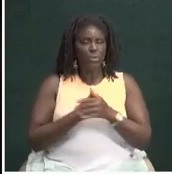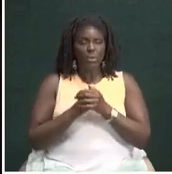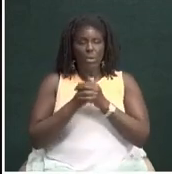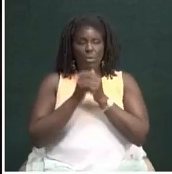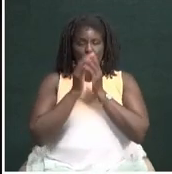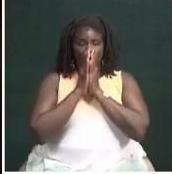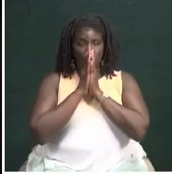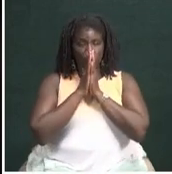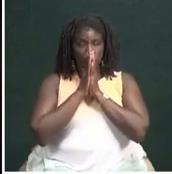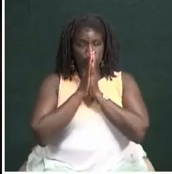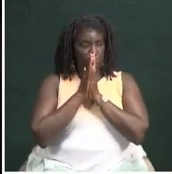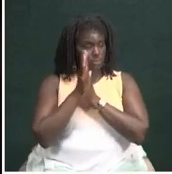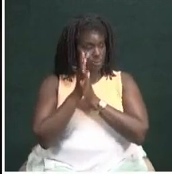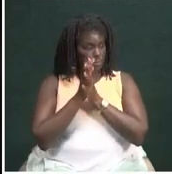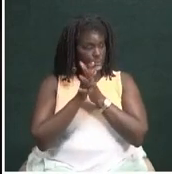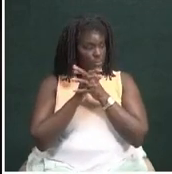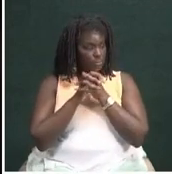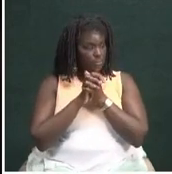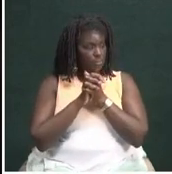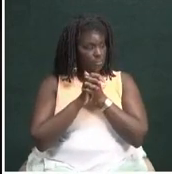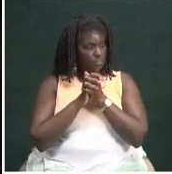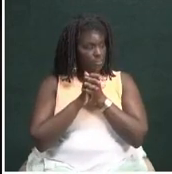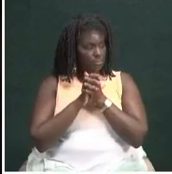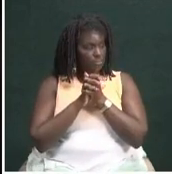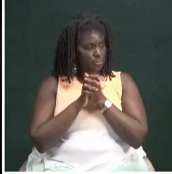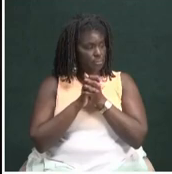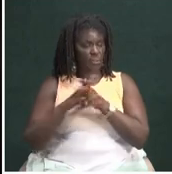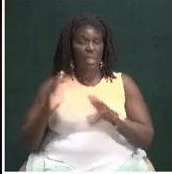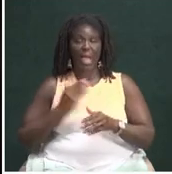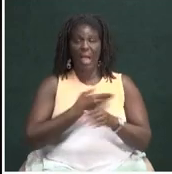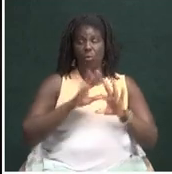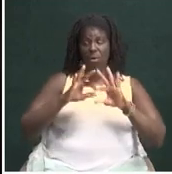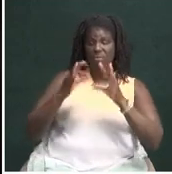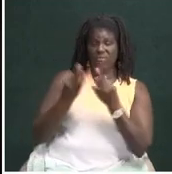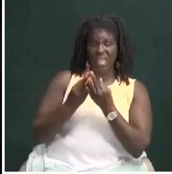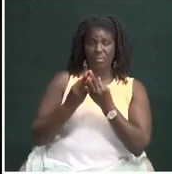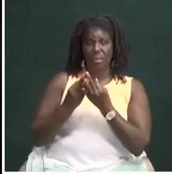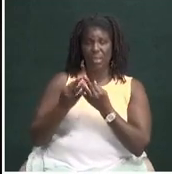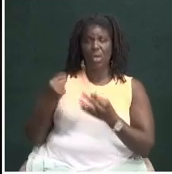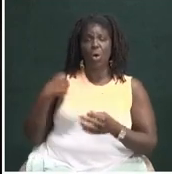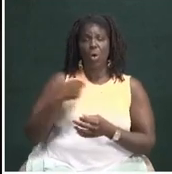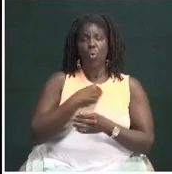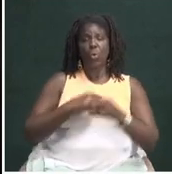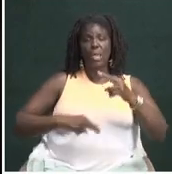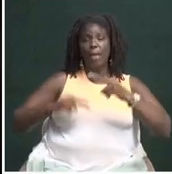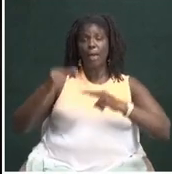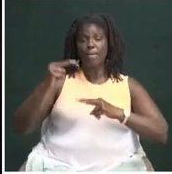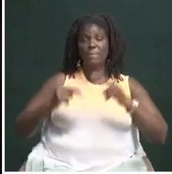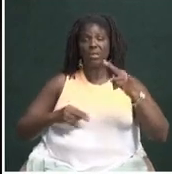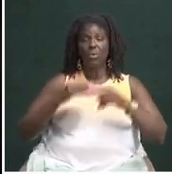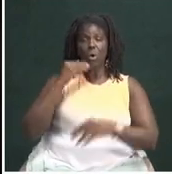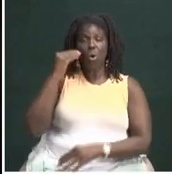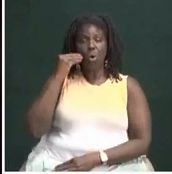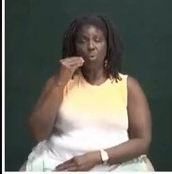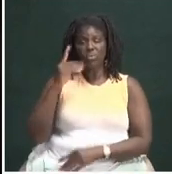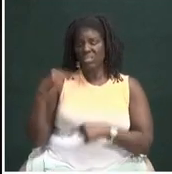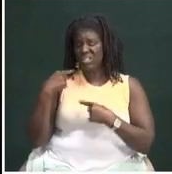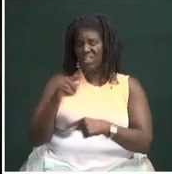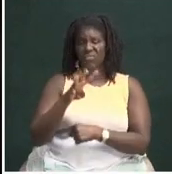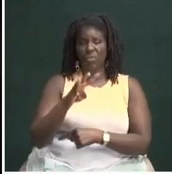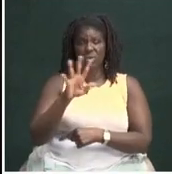the University of La Verne. Our family were large home builders for 45 years, and we built